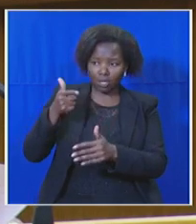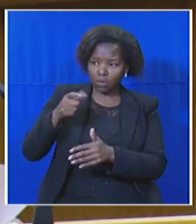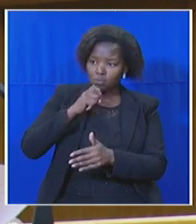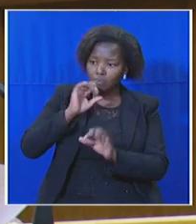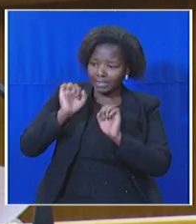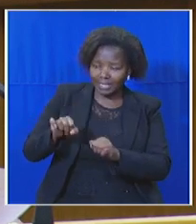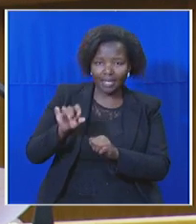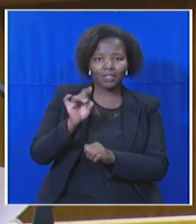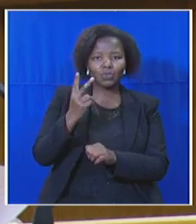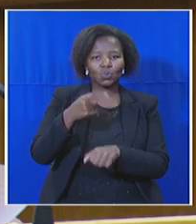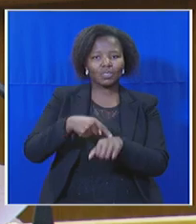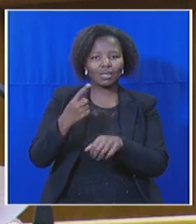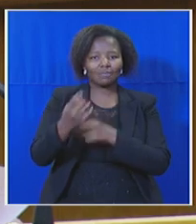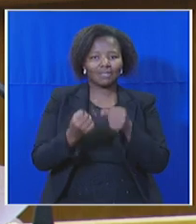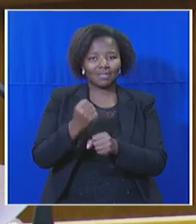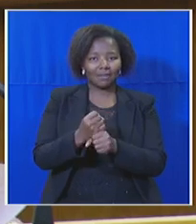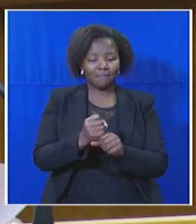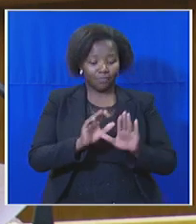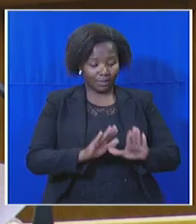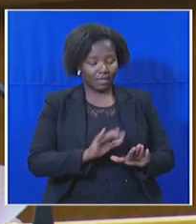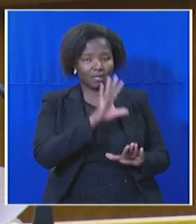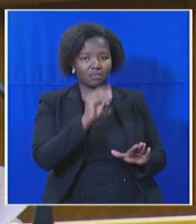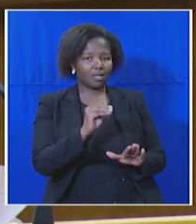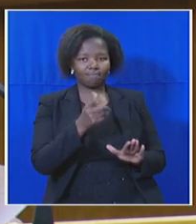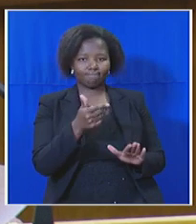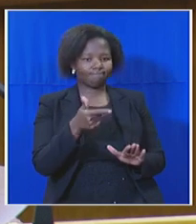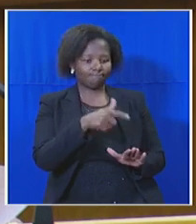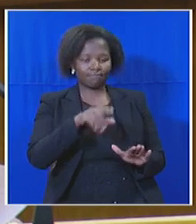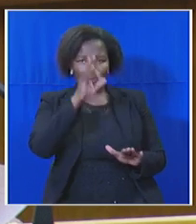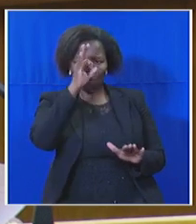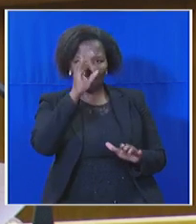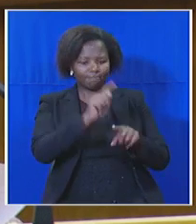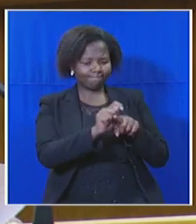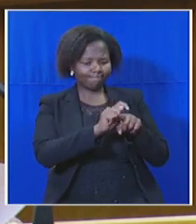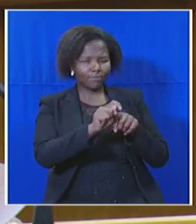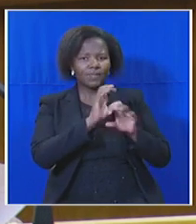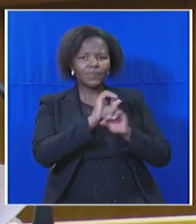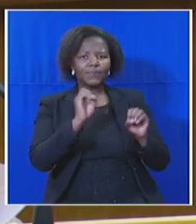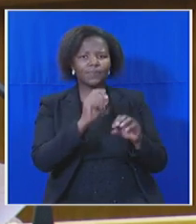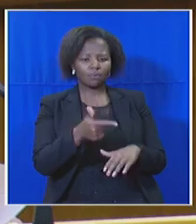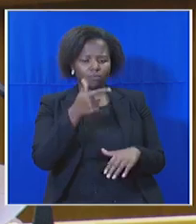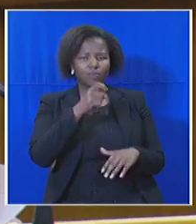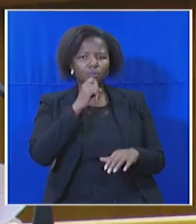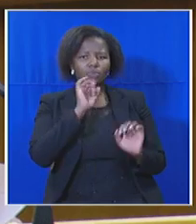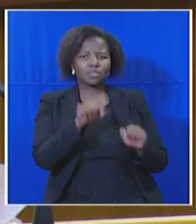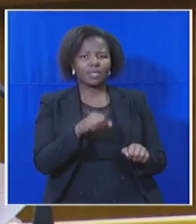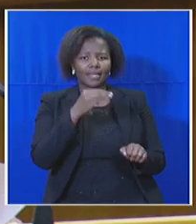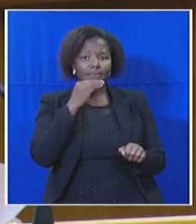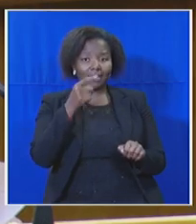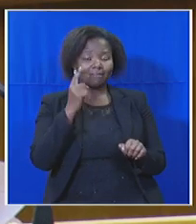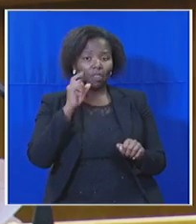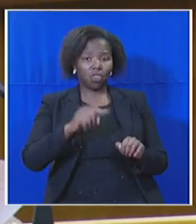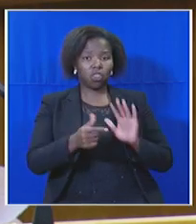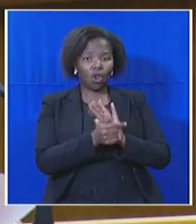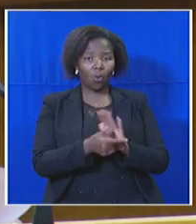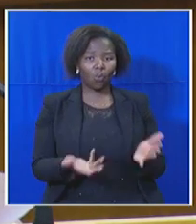twice a year. Here it is becoming the norm for armed officers simply not to have a competency certificate, which means they are breaking the law.